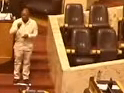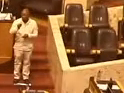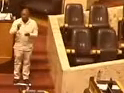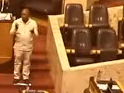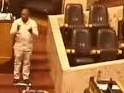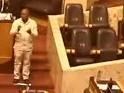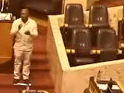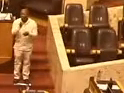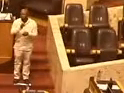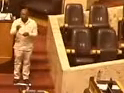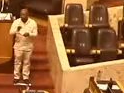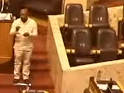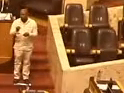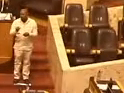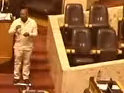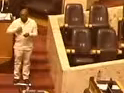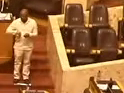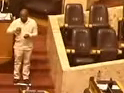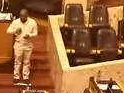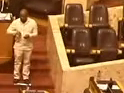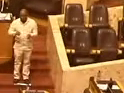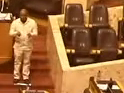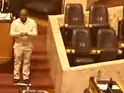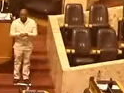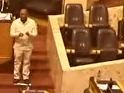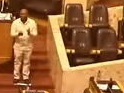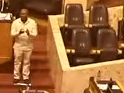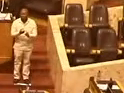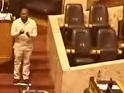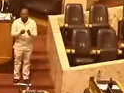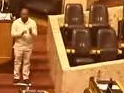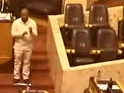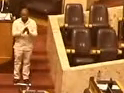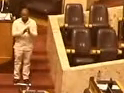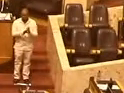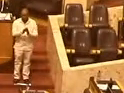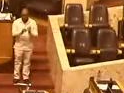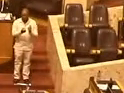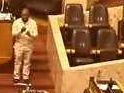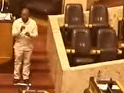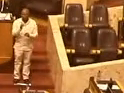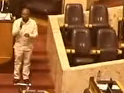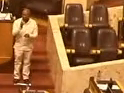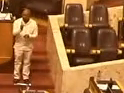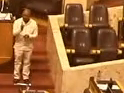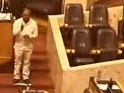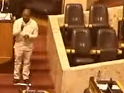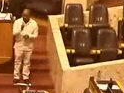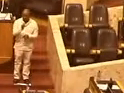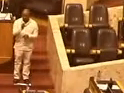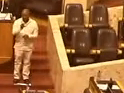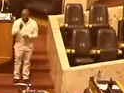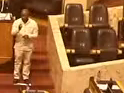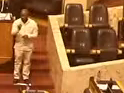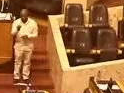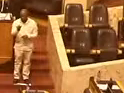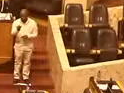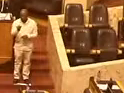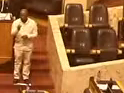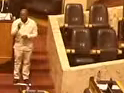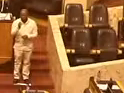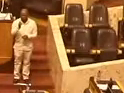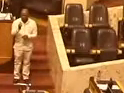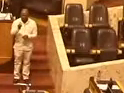Upgrading from gravel to surface standard of road D506, Z559 and D332